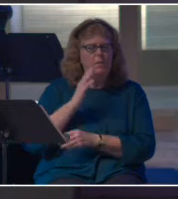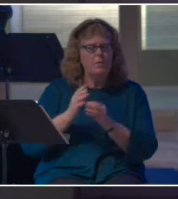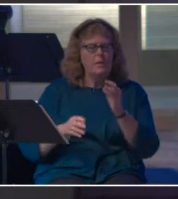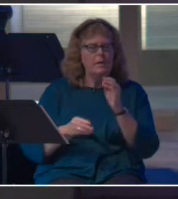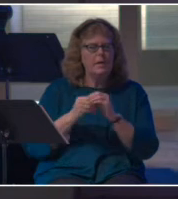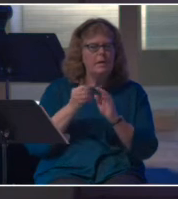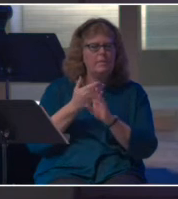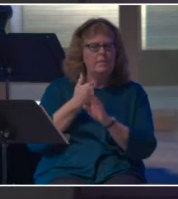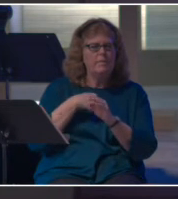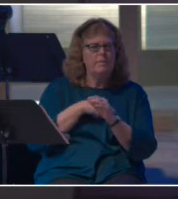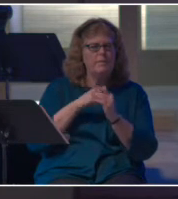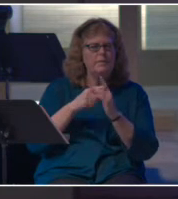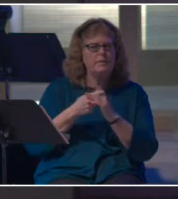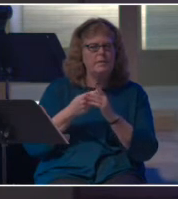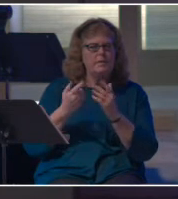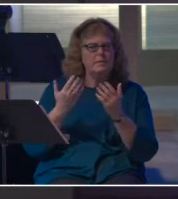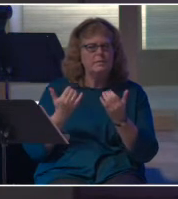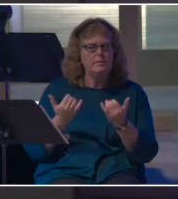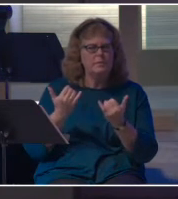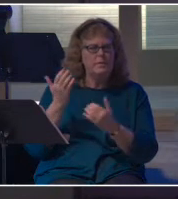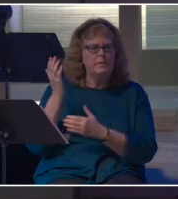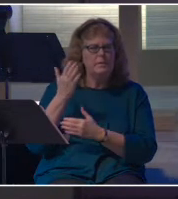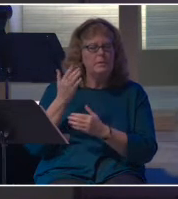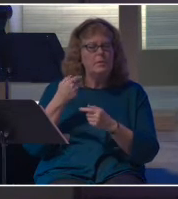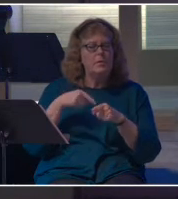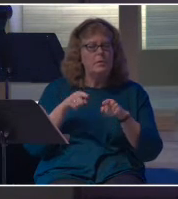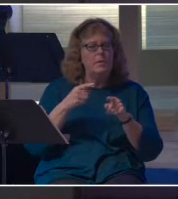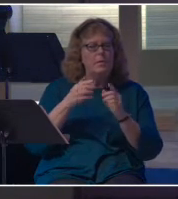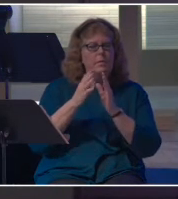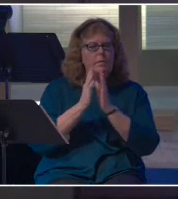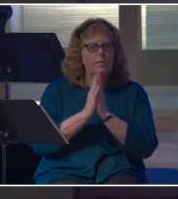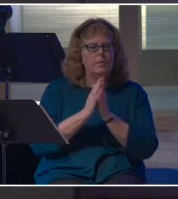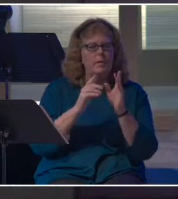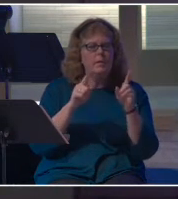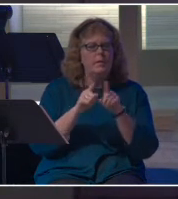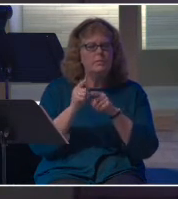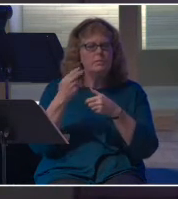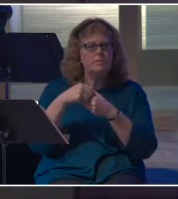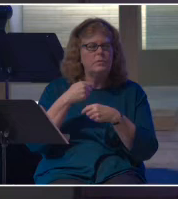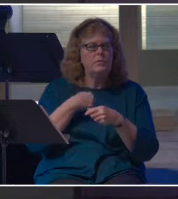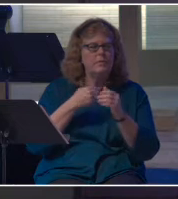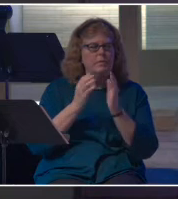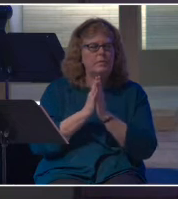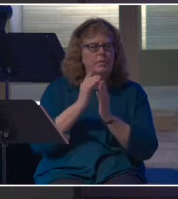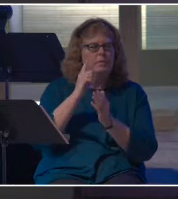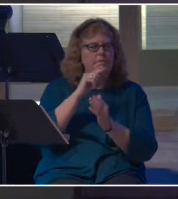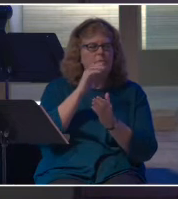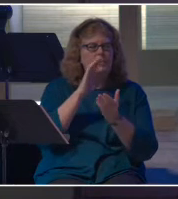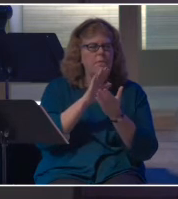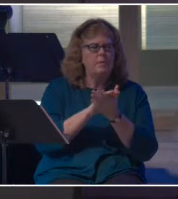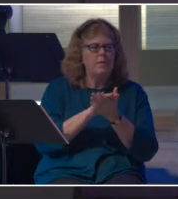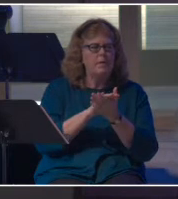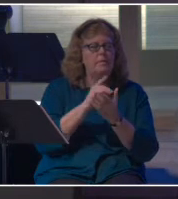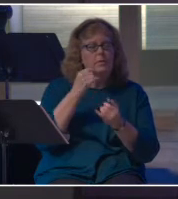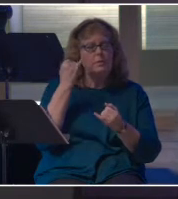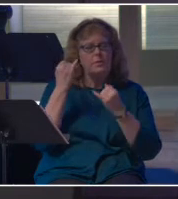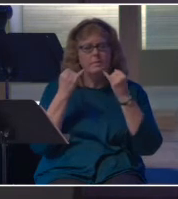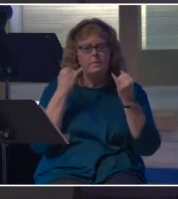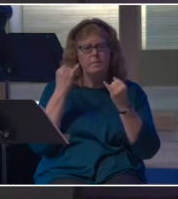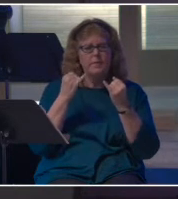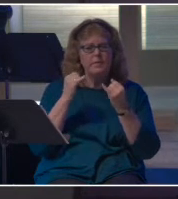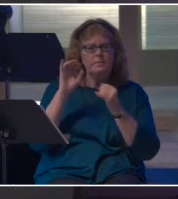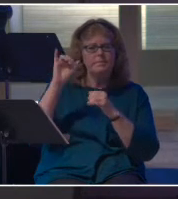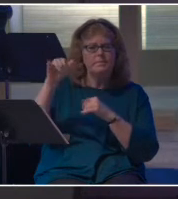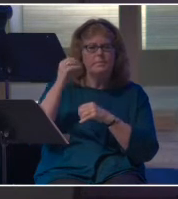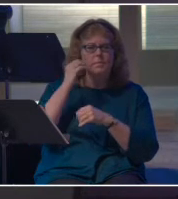we get started in today's sermon that as we pray that you would also join me in prayer for my wife. As you can imagine, being at